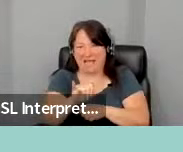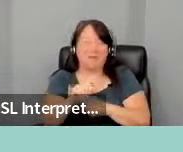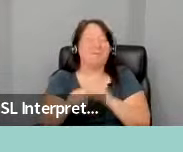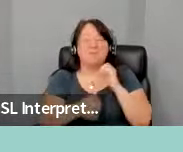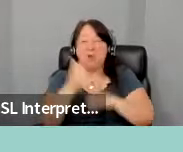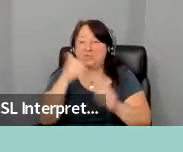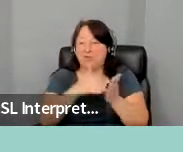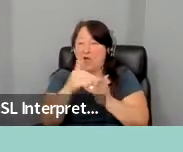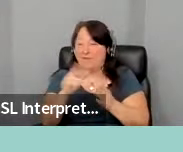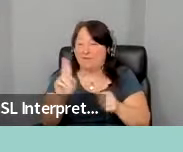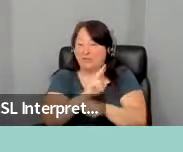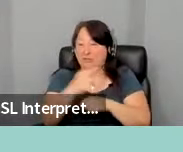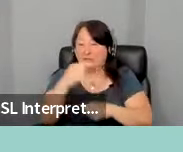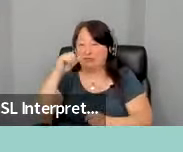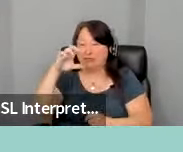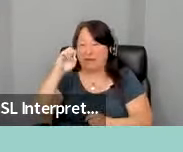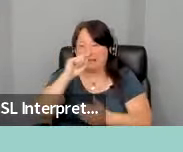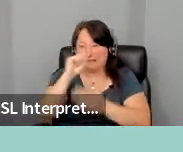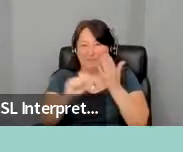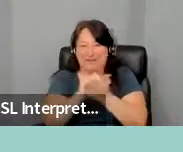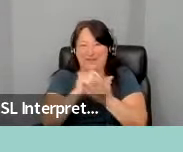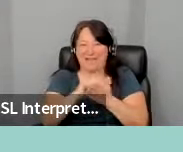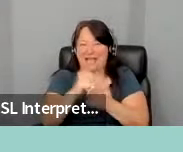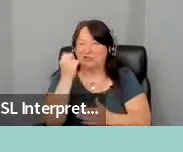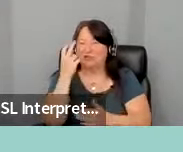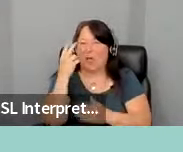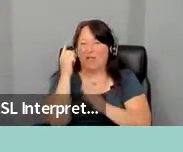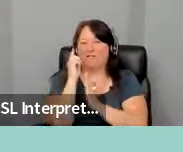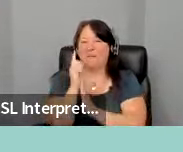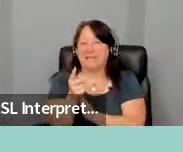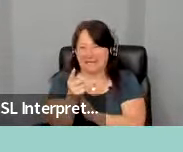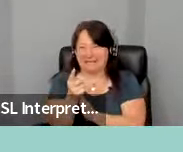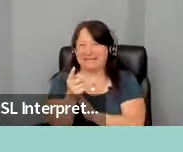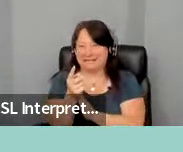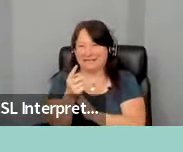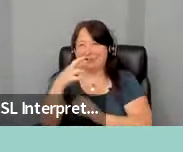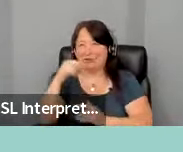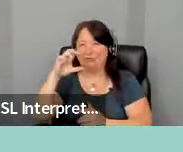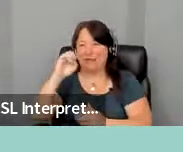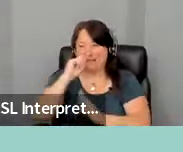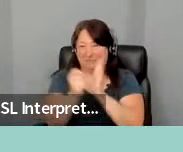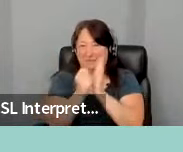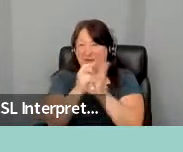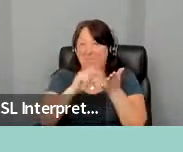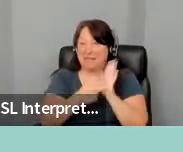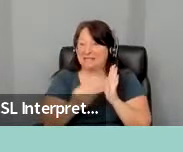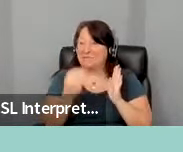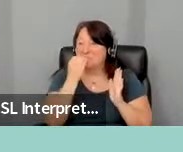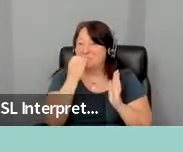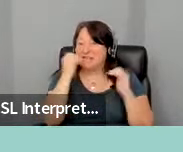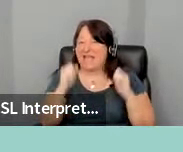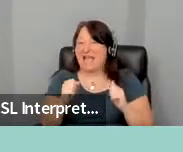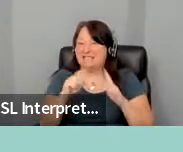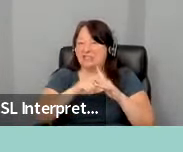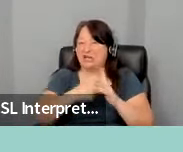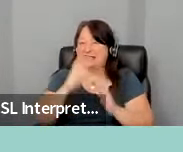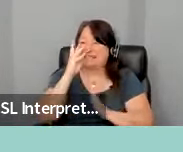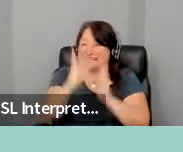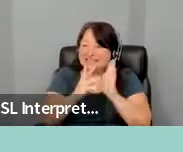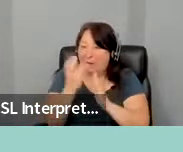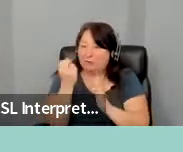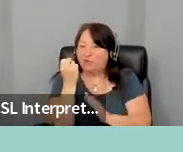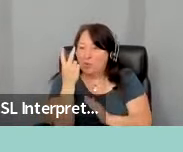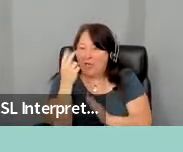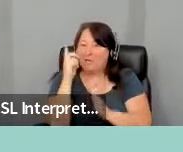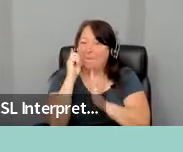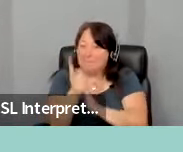period is in this first bullet point, the 12-minute grace period. This means the meal could really start up to 6 hours and 12 minutes after